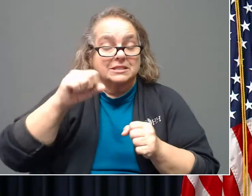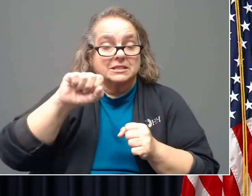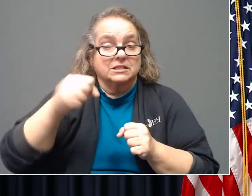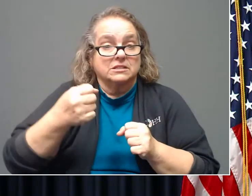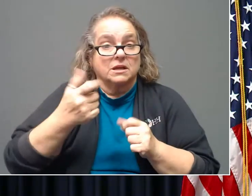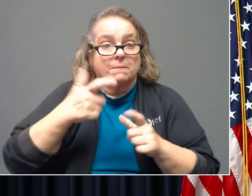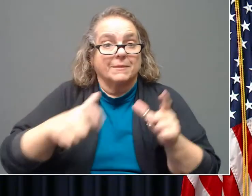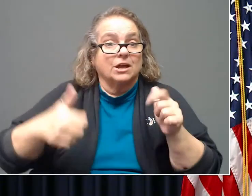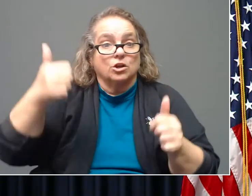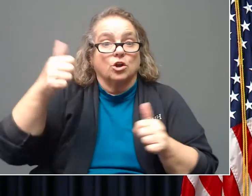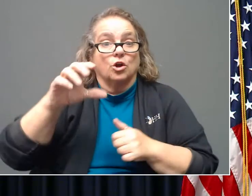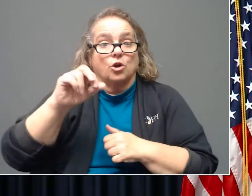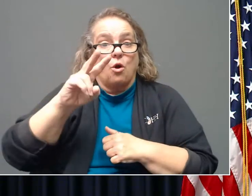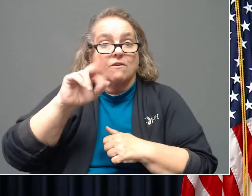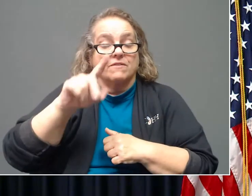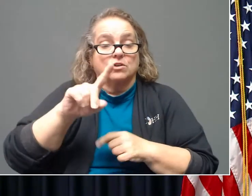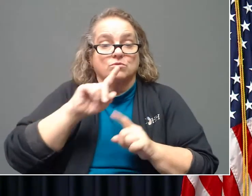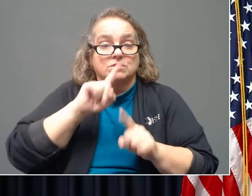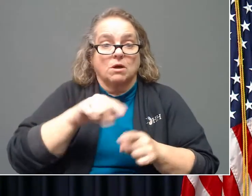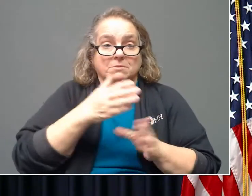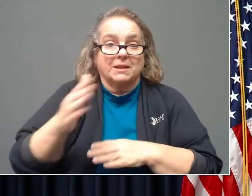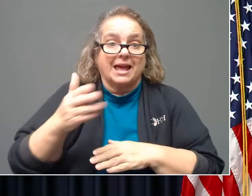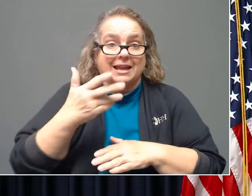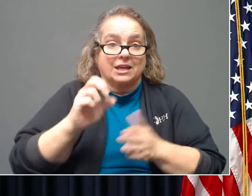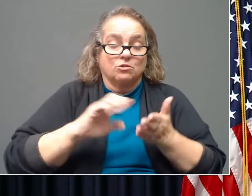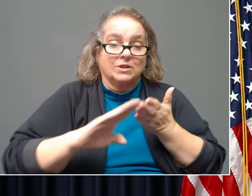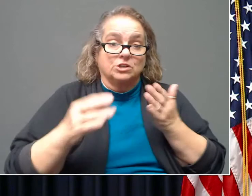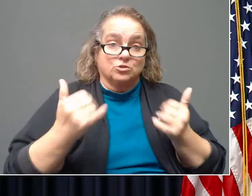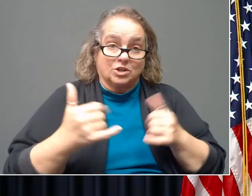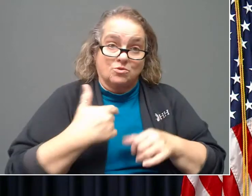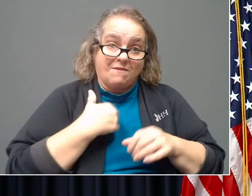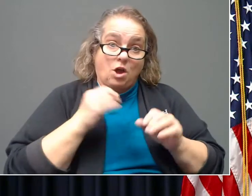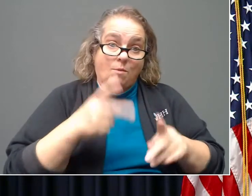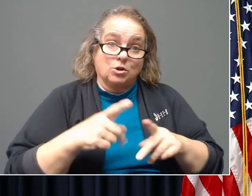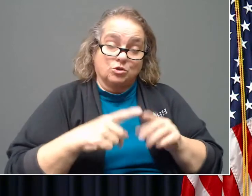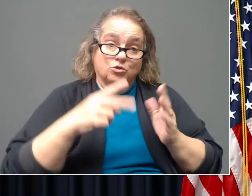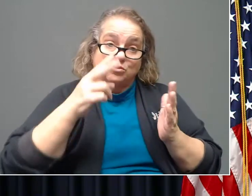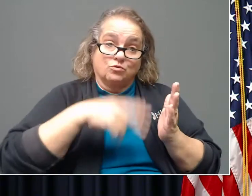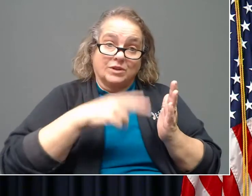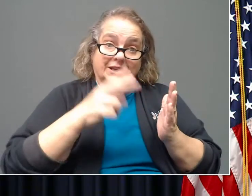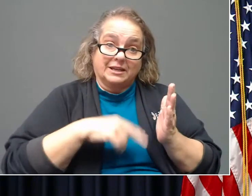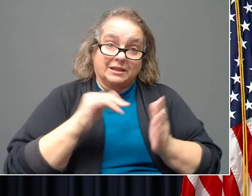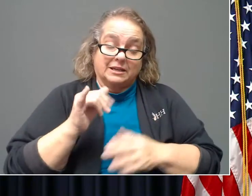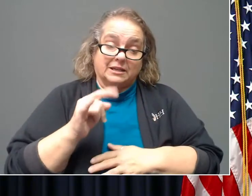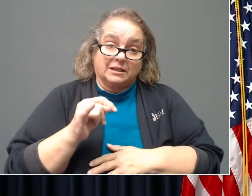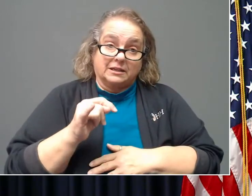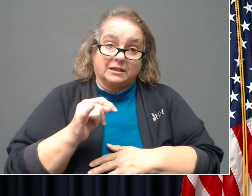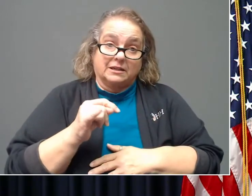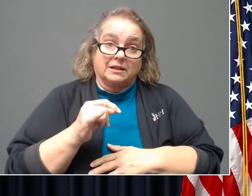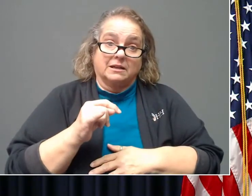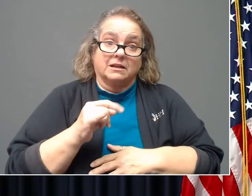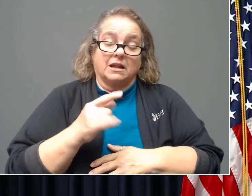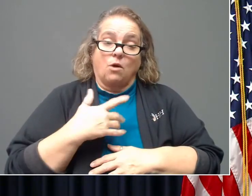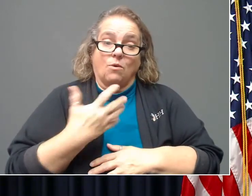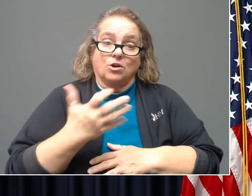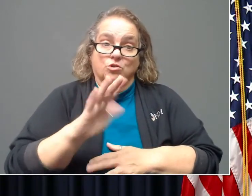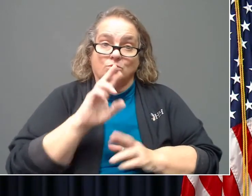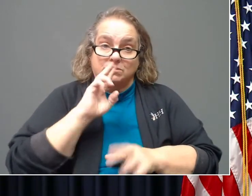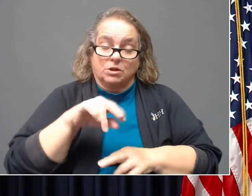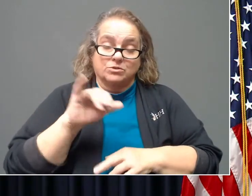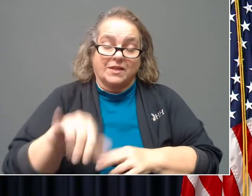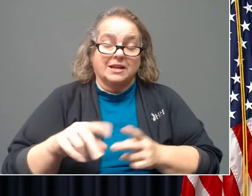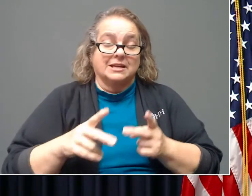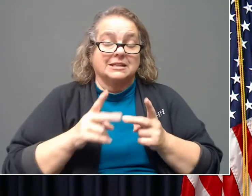response plan that he released earlier today. If you've gotten the chance to really look through that and get a response to that. But second, as far